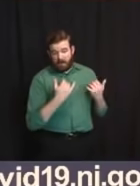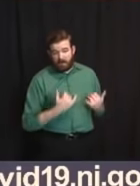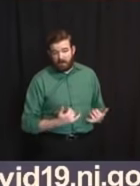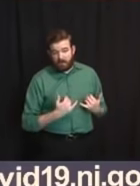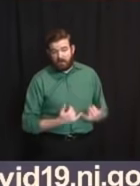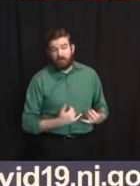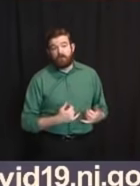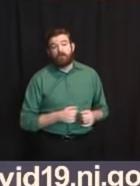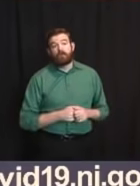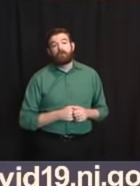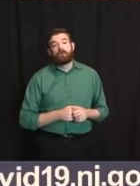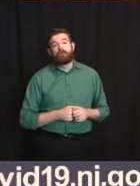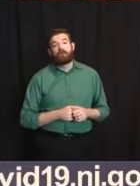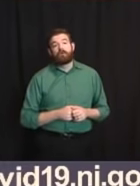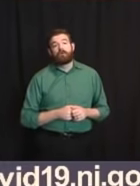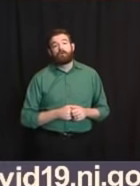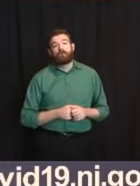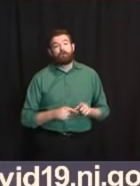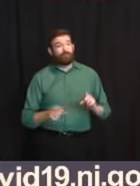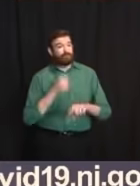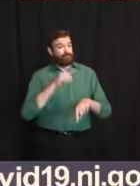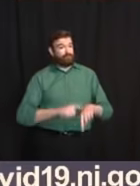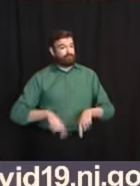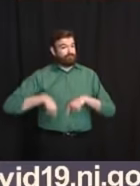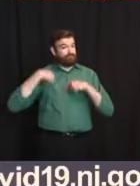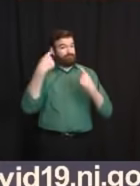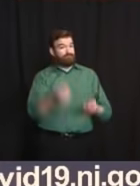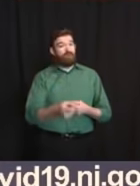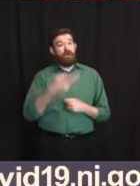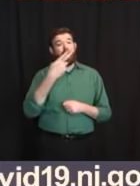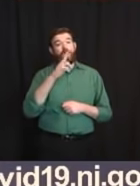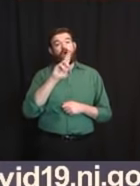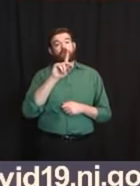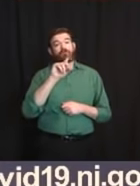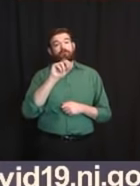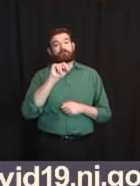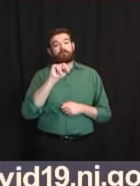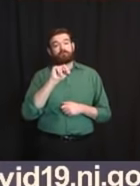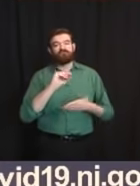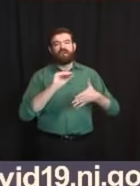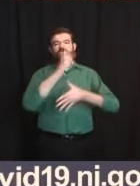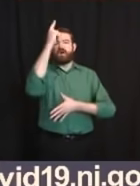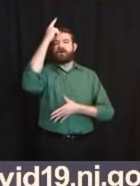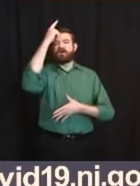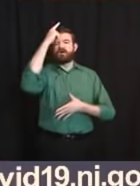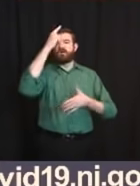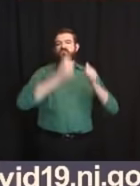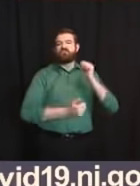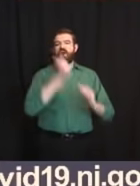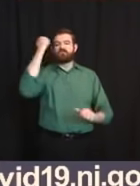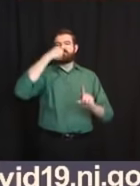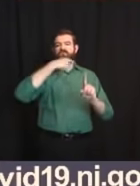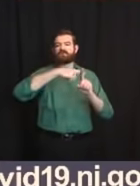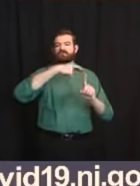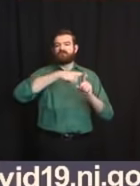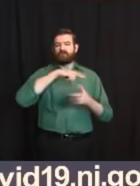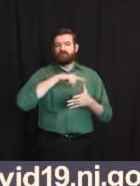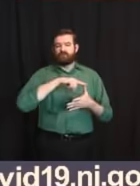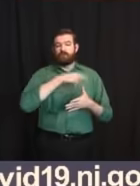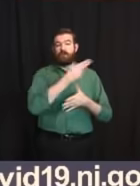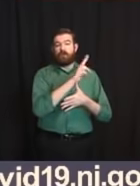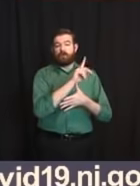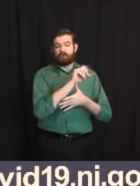think for the first day, gone into number 1 in terms of total positive cases. Hudson, followed by